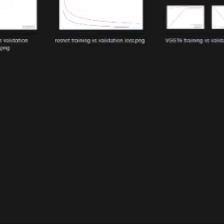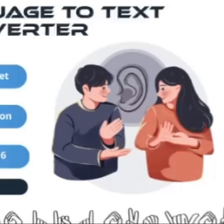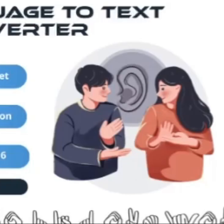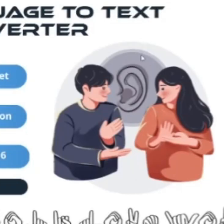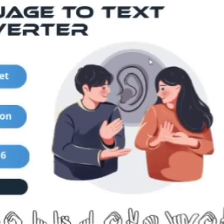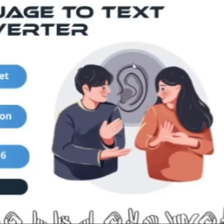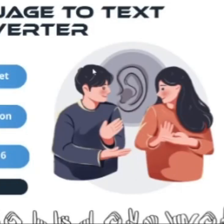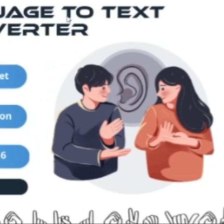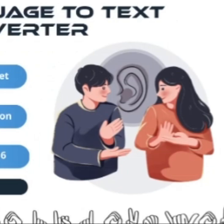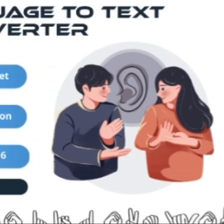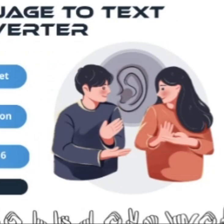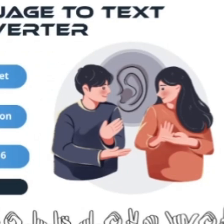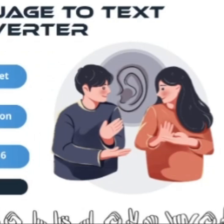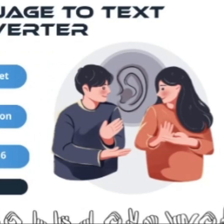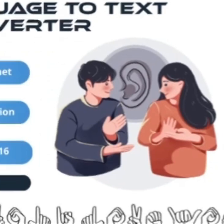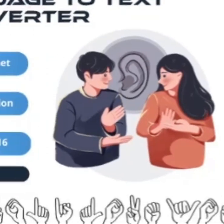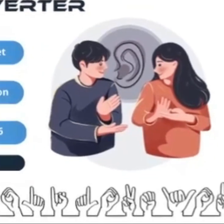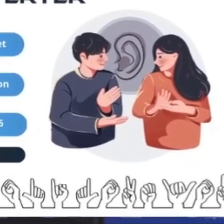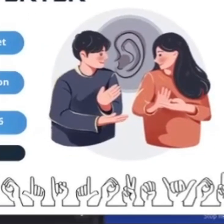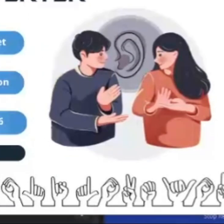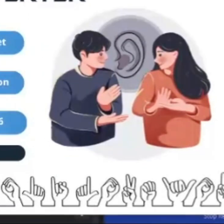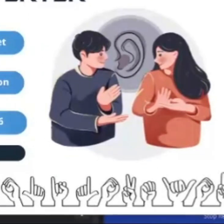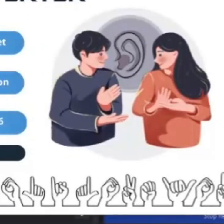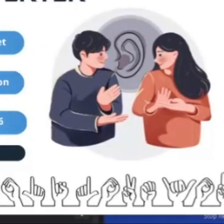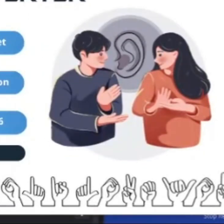This will be the user interface.